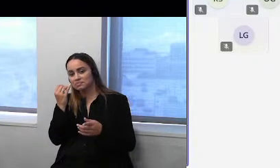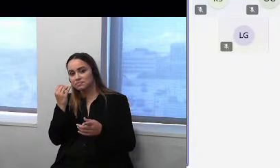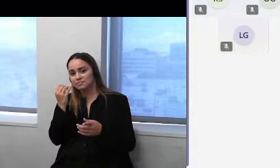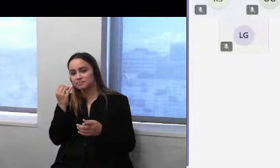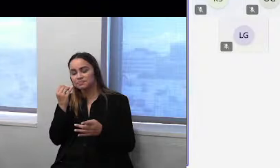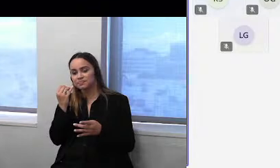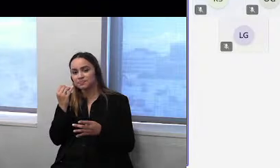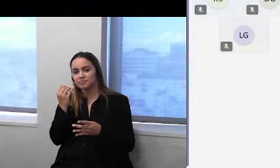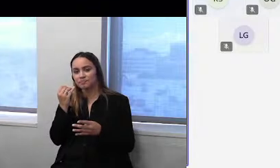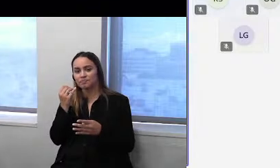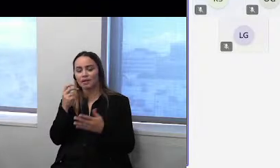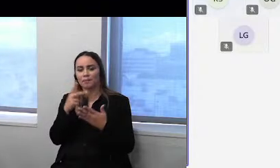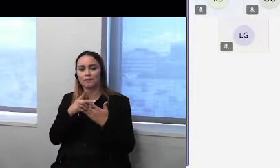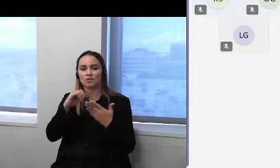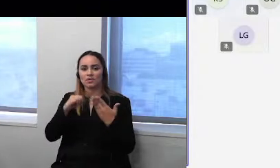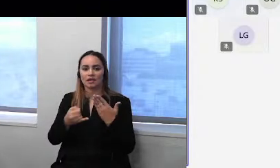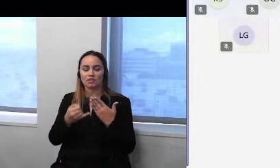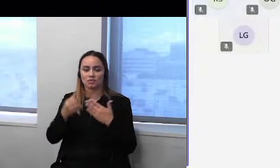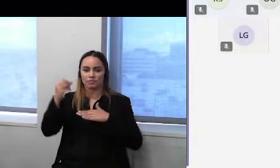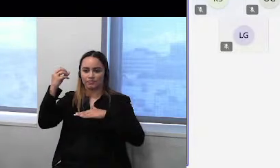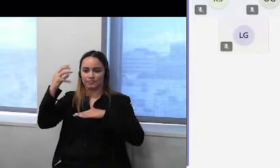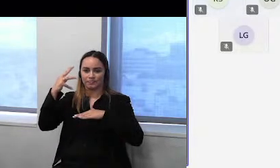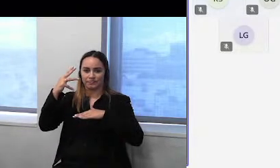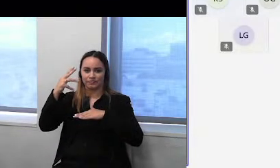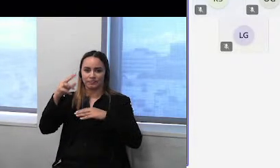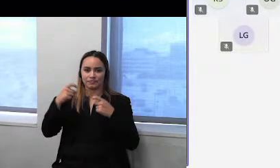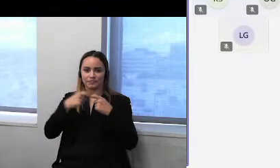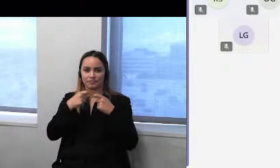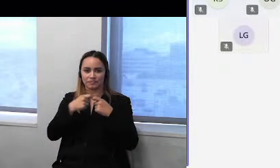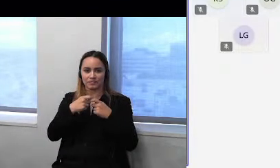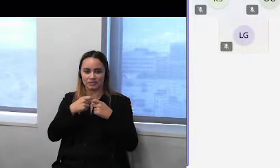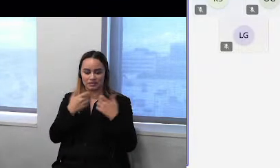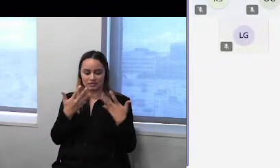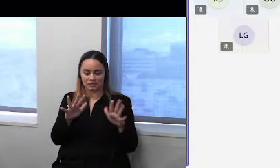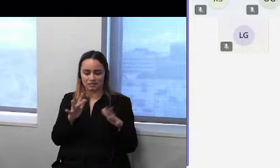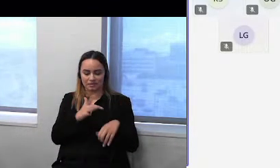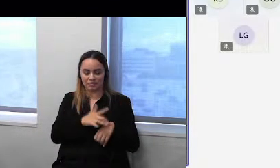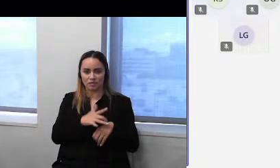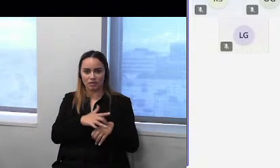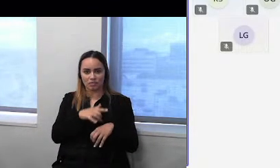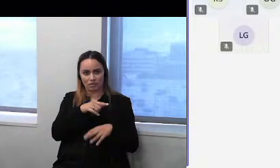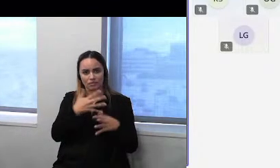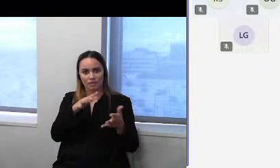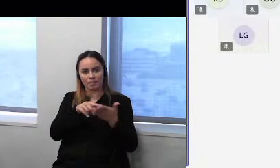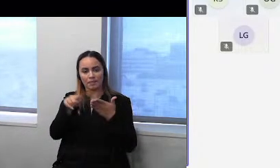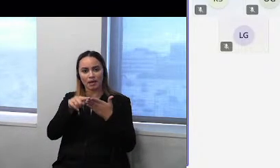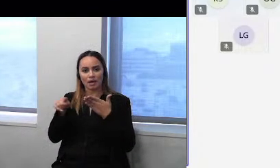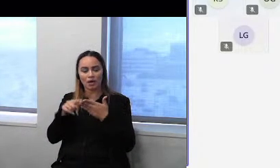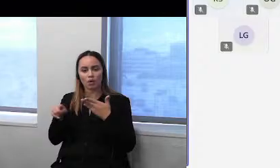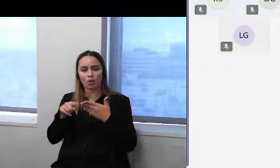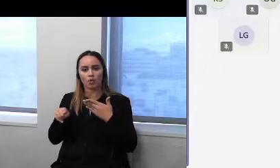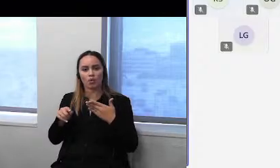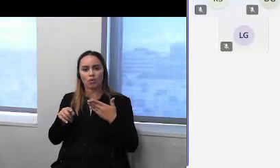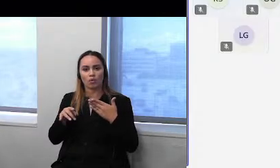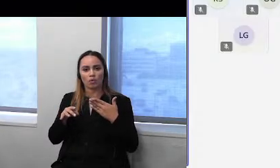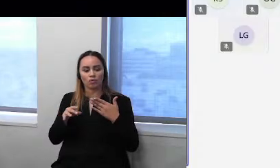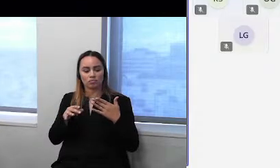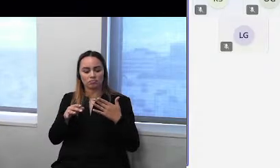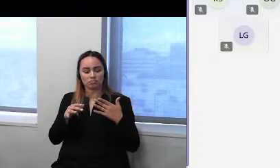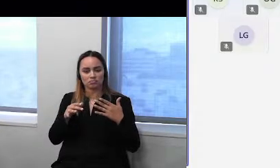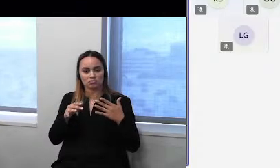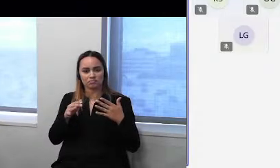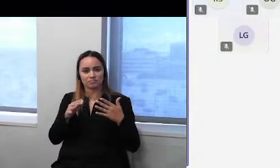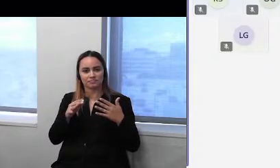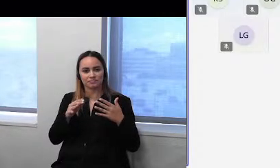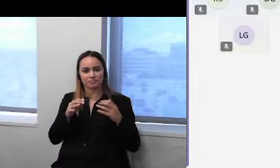renewable energy projects paid for the upgrades needed for them to interconnect. You're